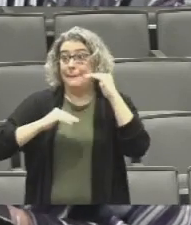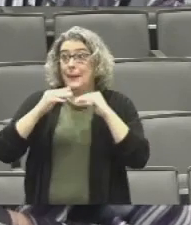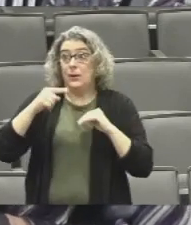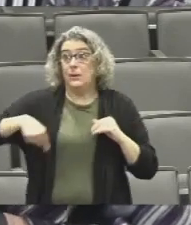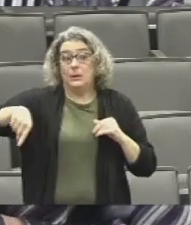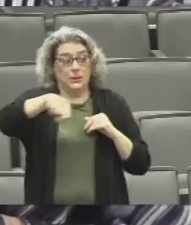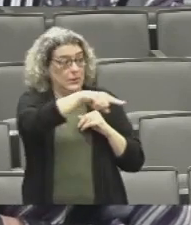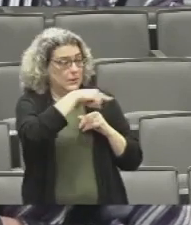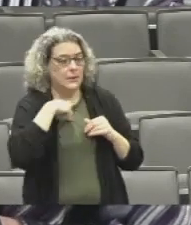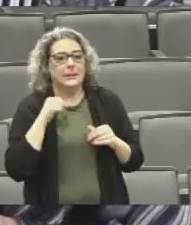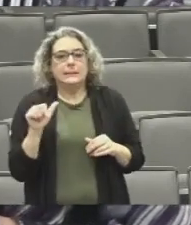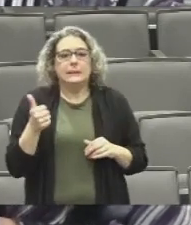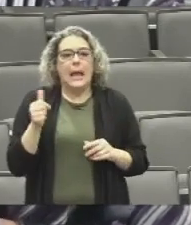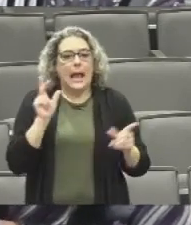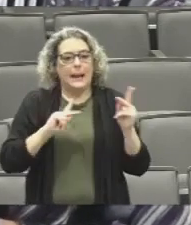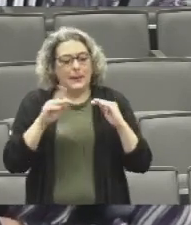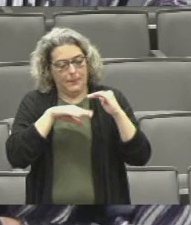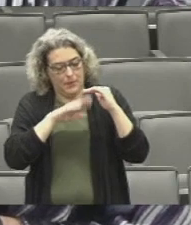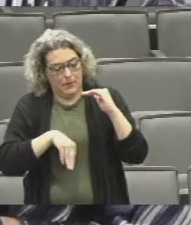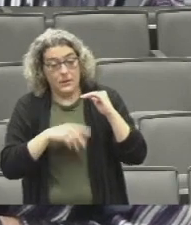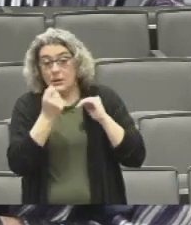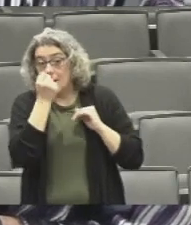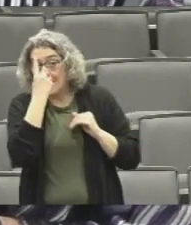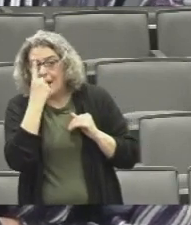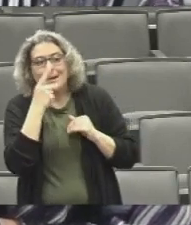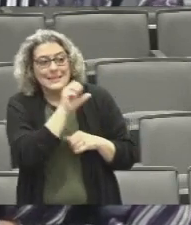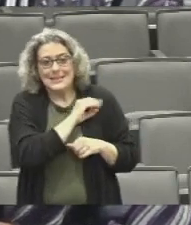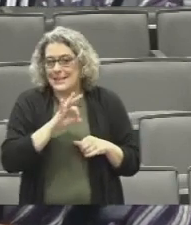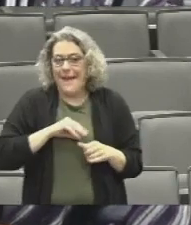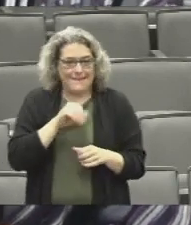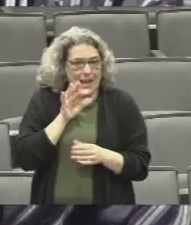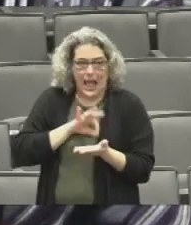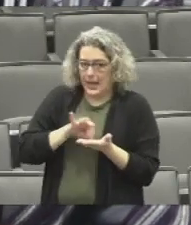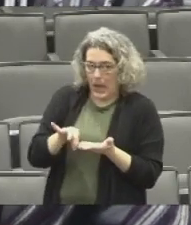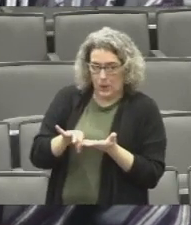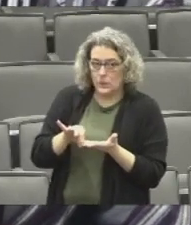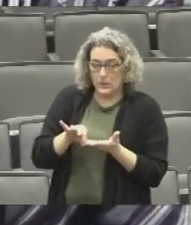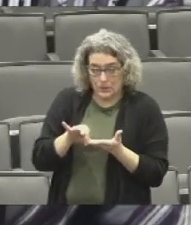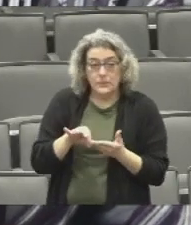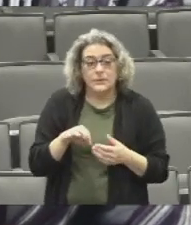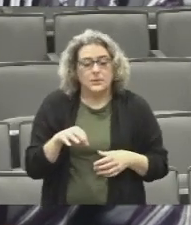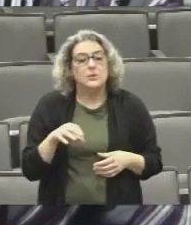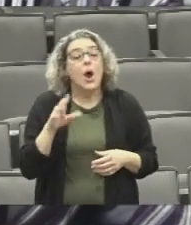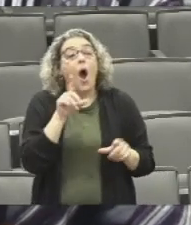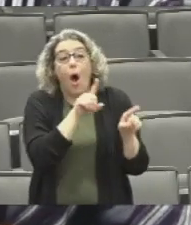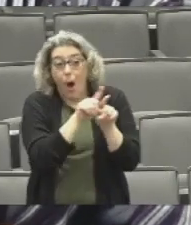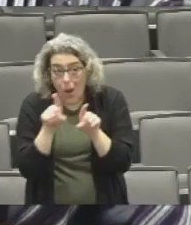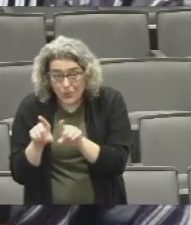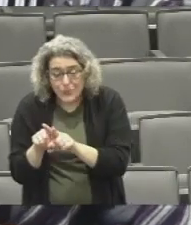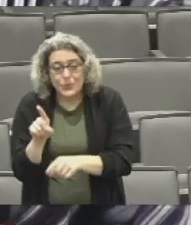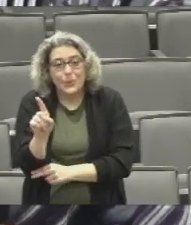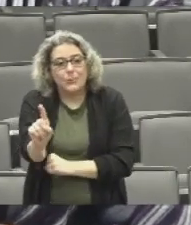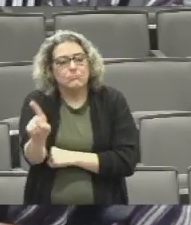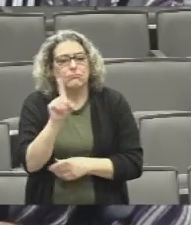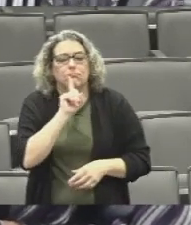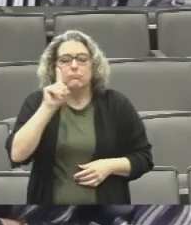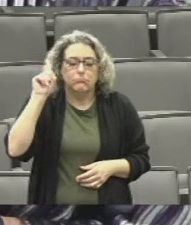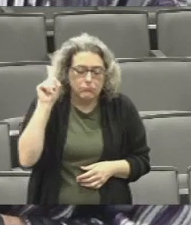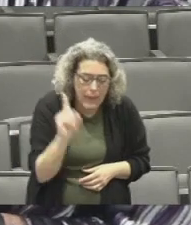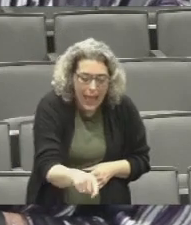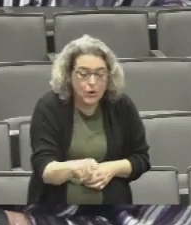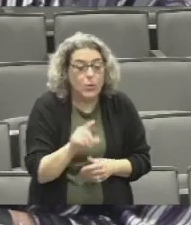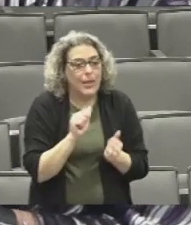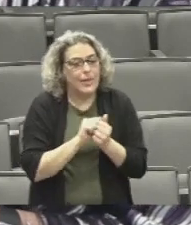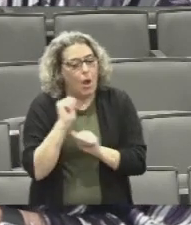businesses, excluding the staff. And in those businesses, it was mandatory that the staff